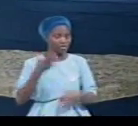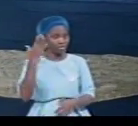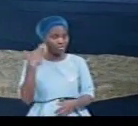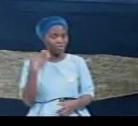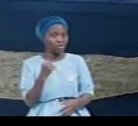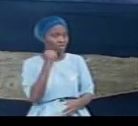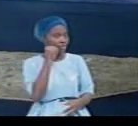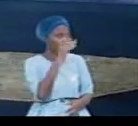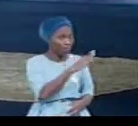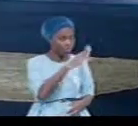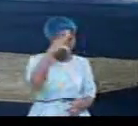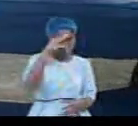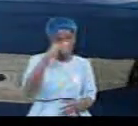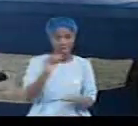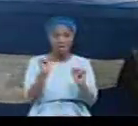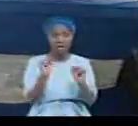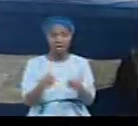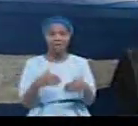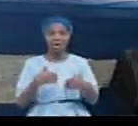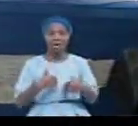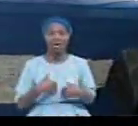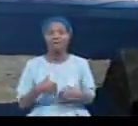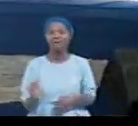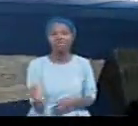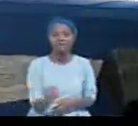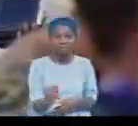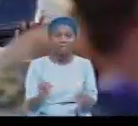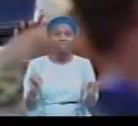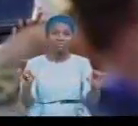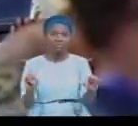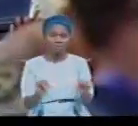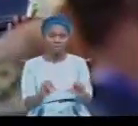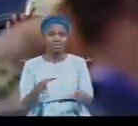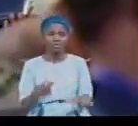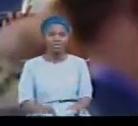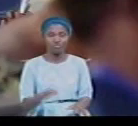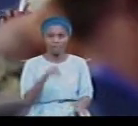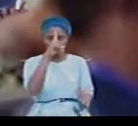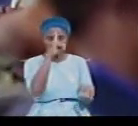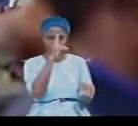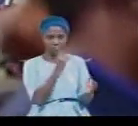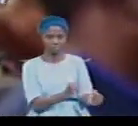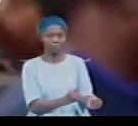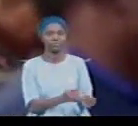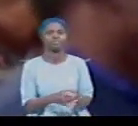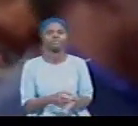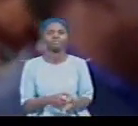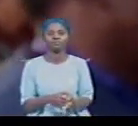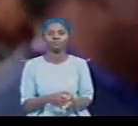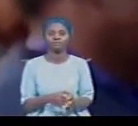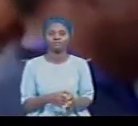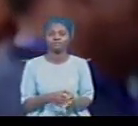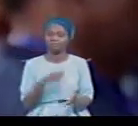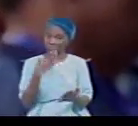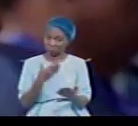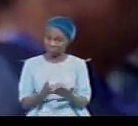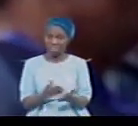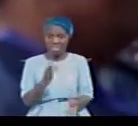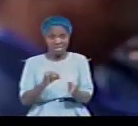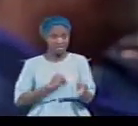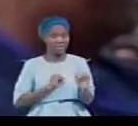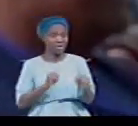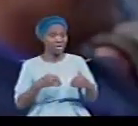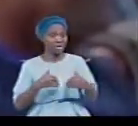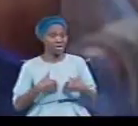can have the same measure of faith. Well, if I can have the same measure